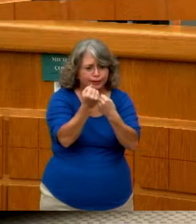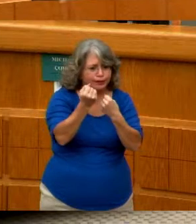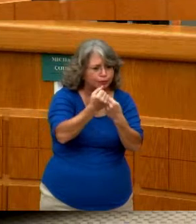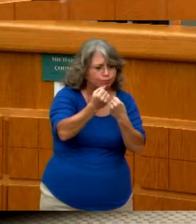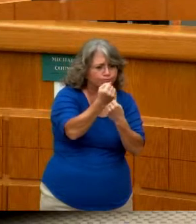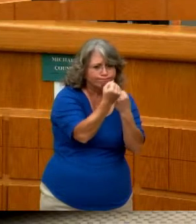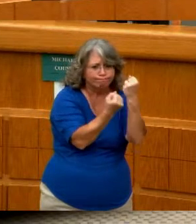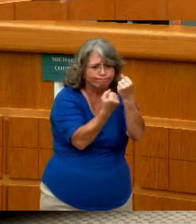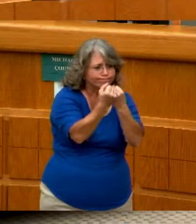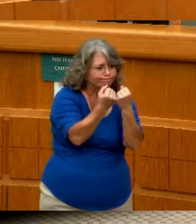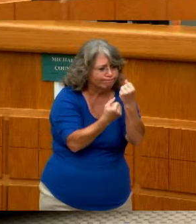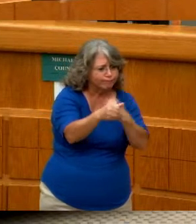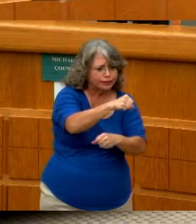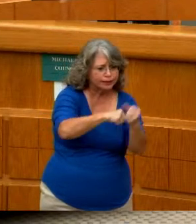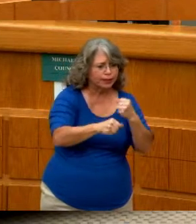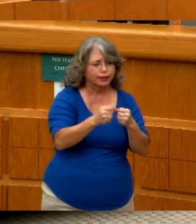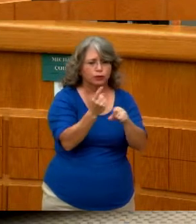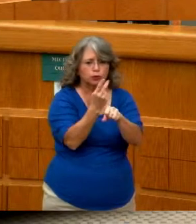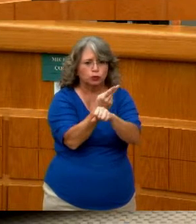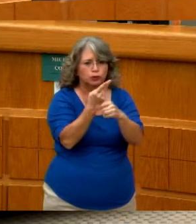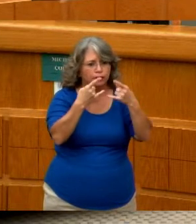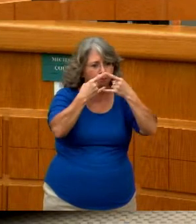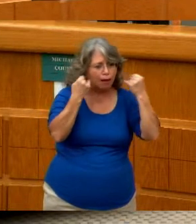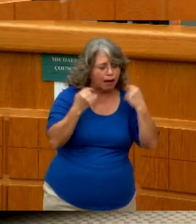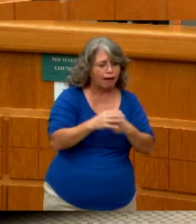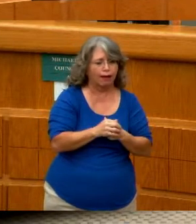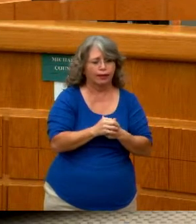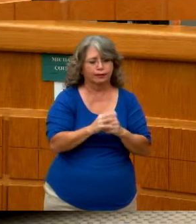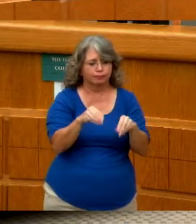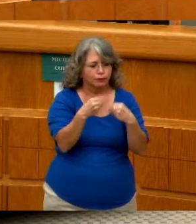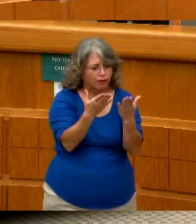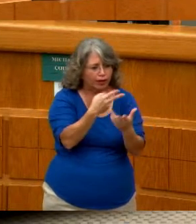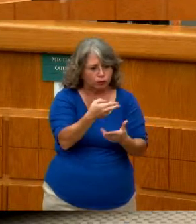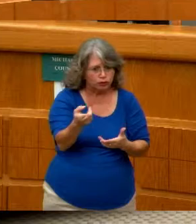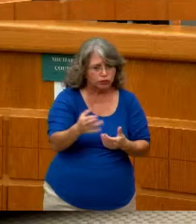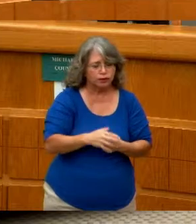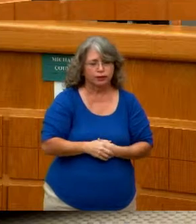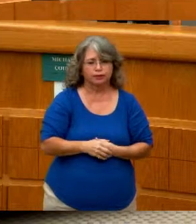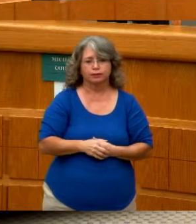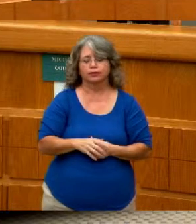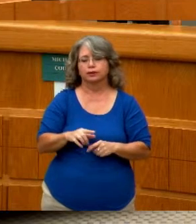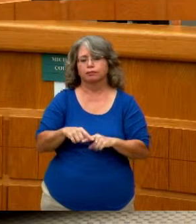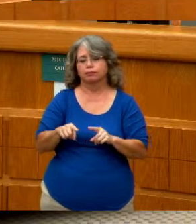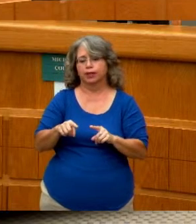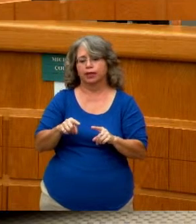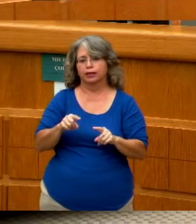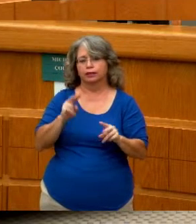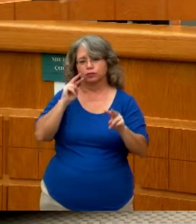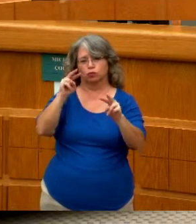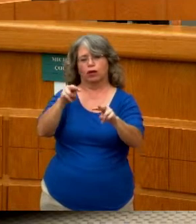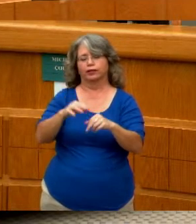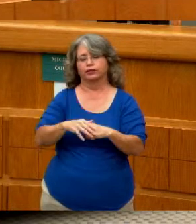still supporting each other and wearing masks and making resources available.